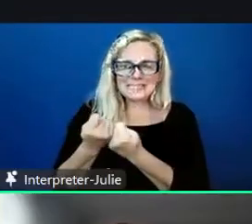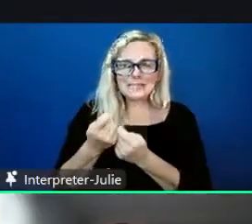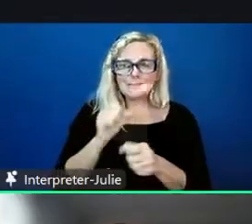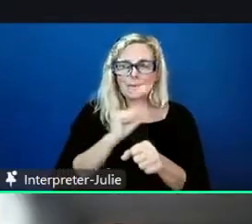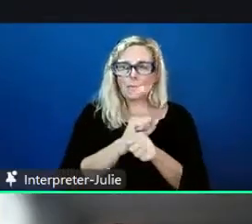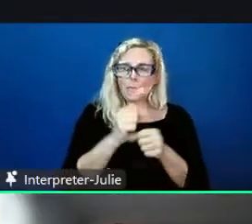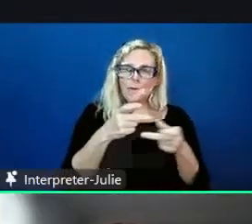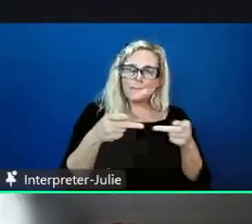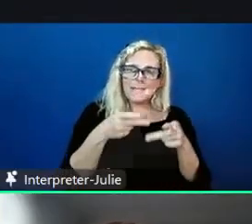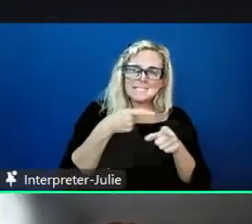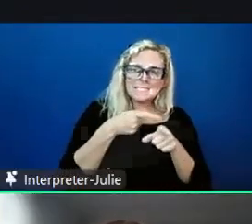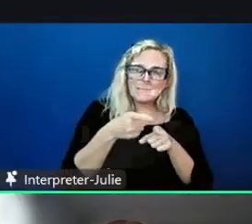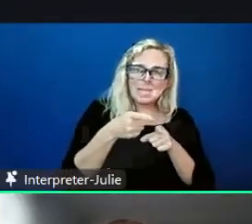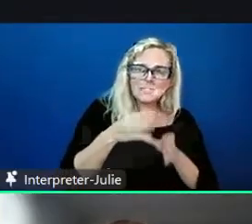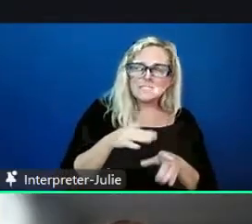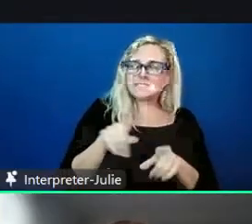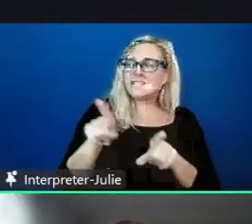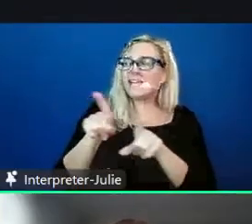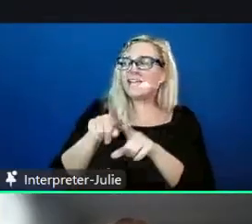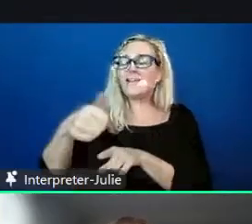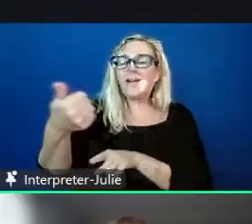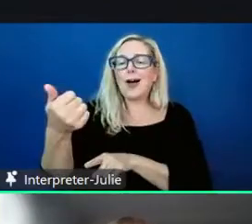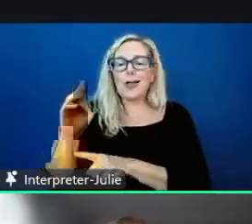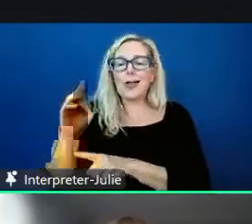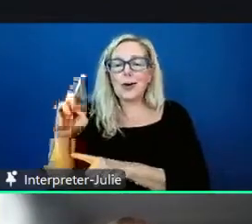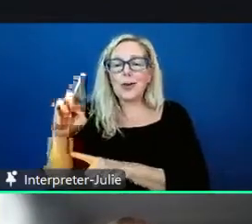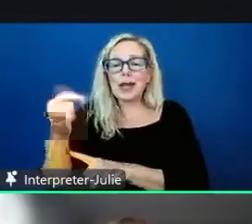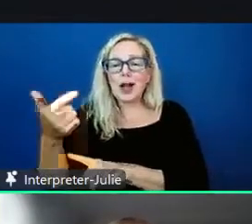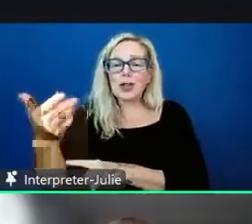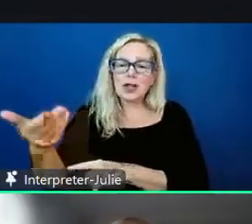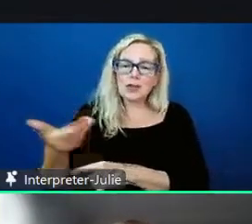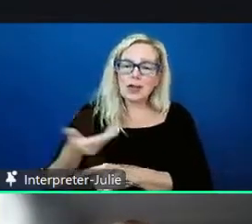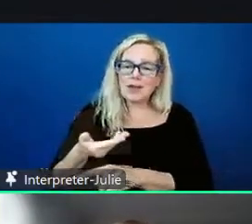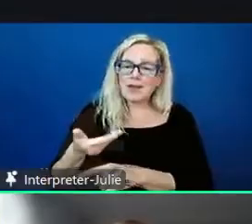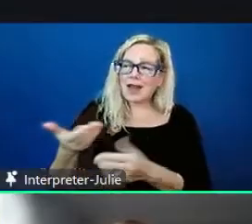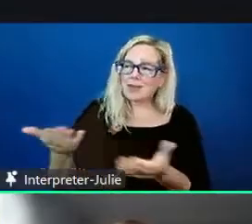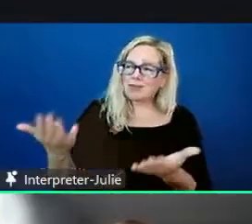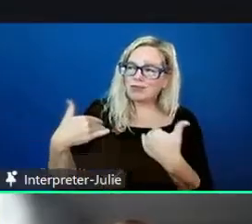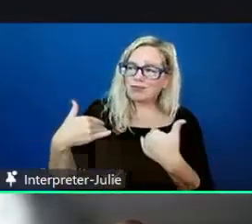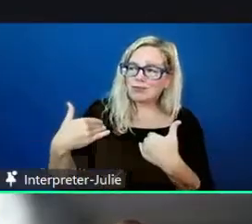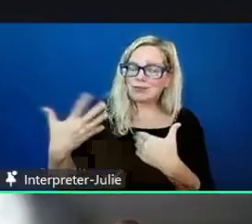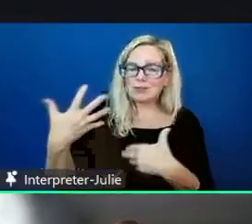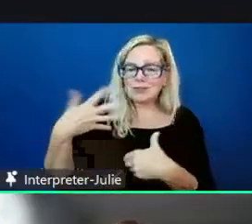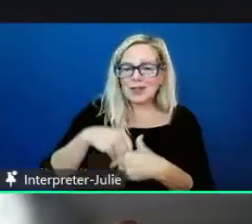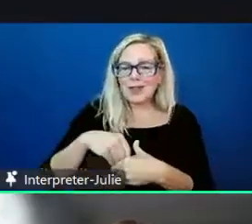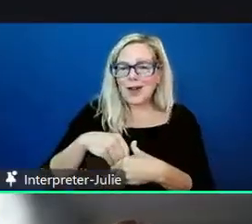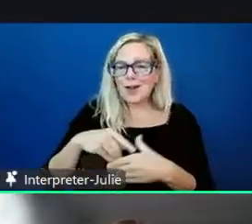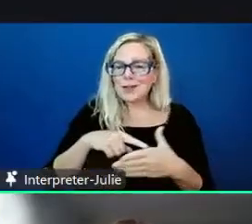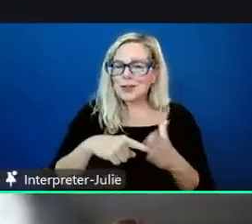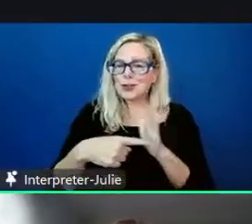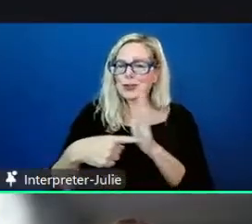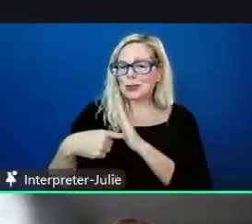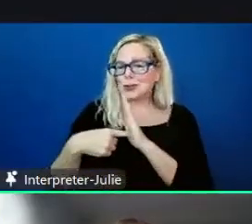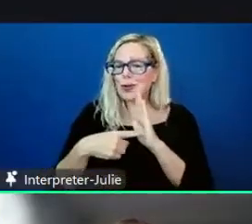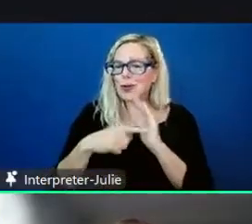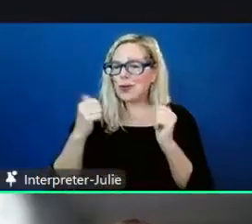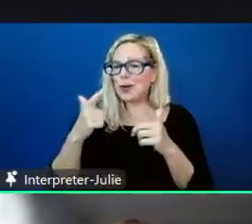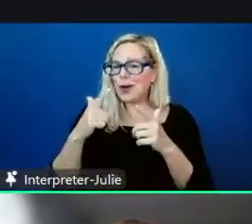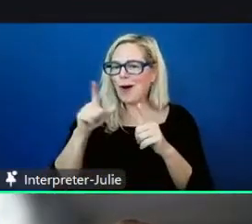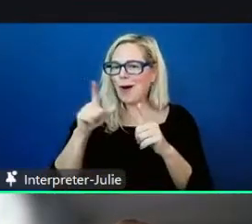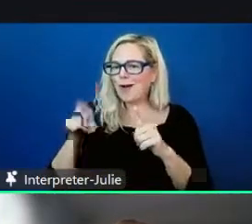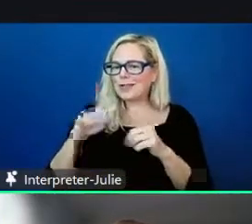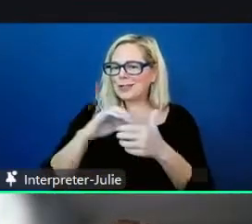other business resource groups to be a part of this, just showing that we are all needed to create that